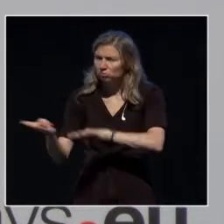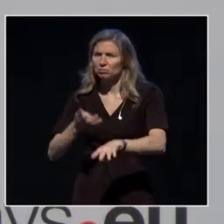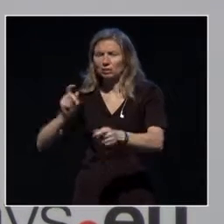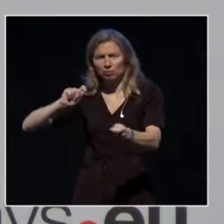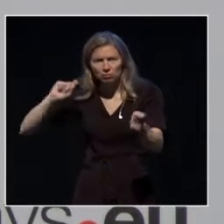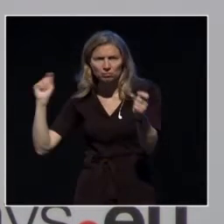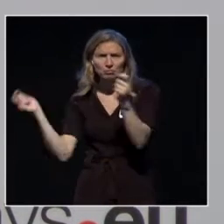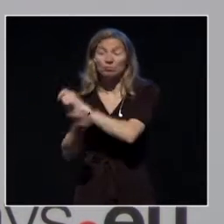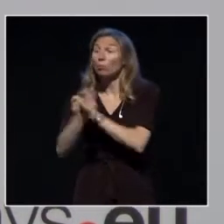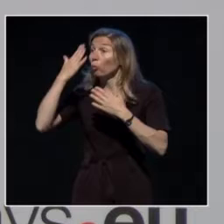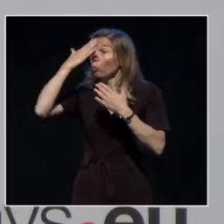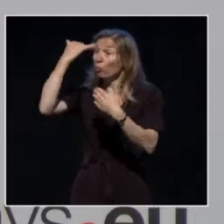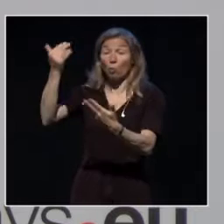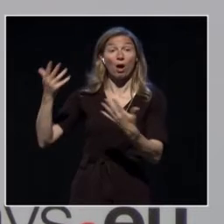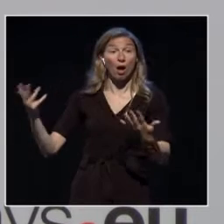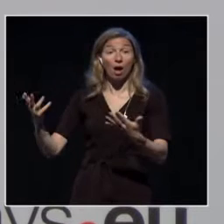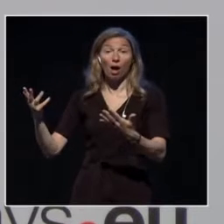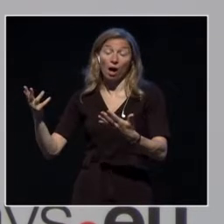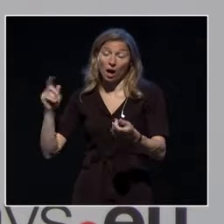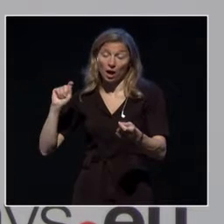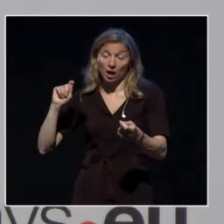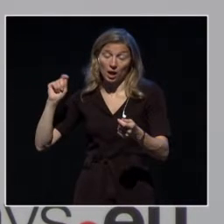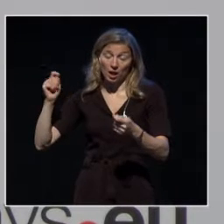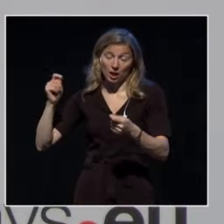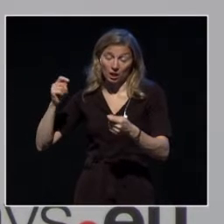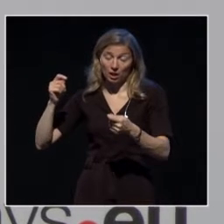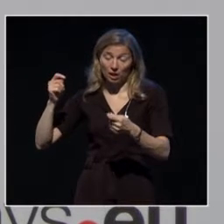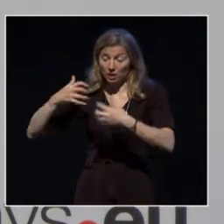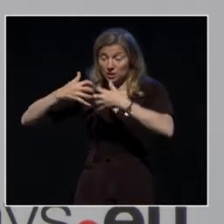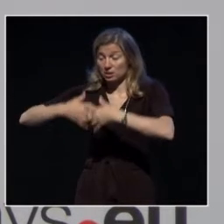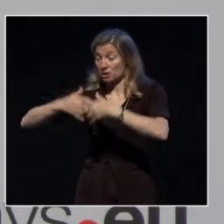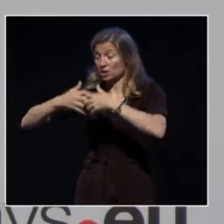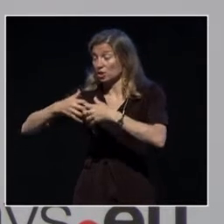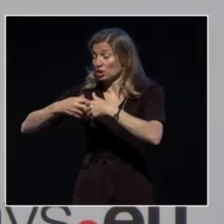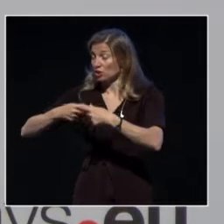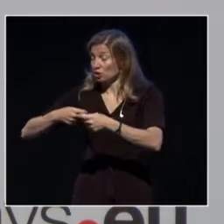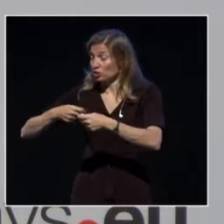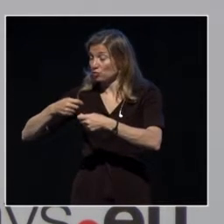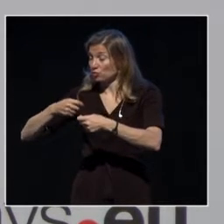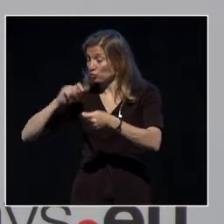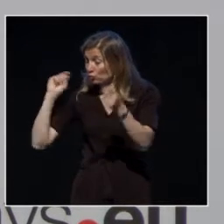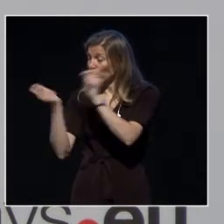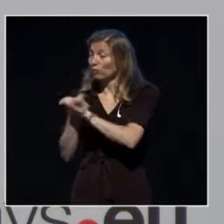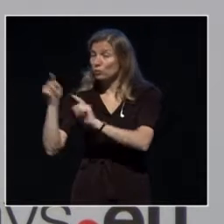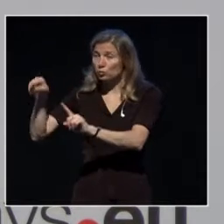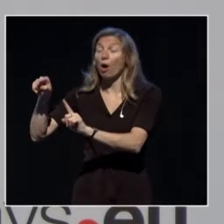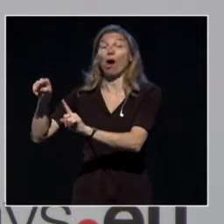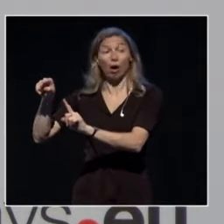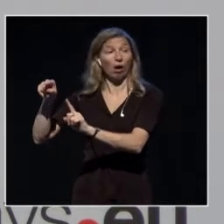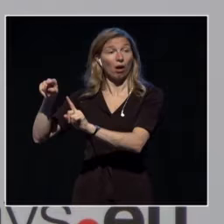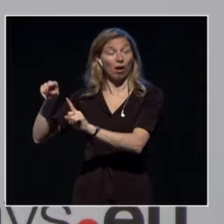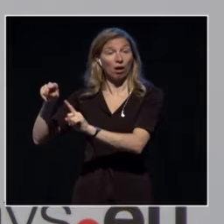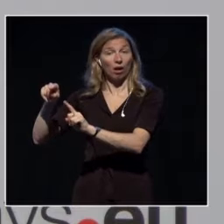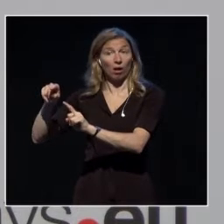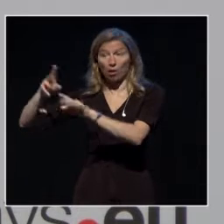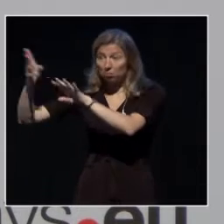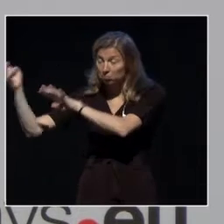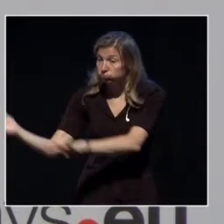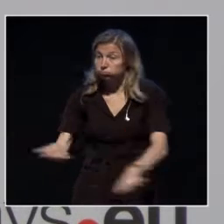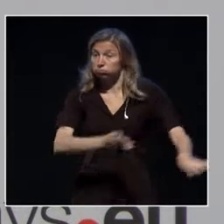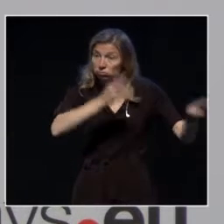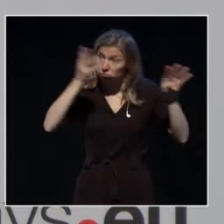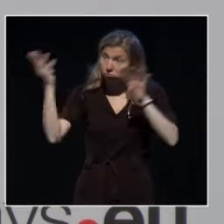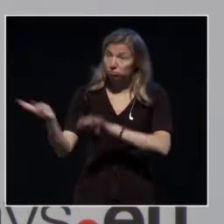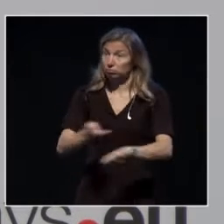the Industrial Revolution and the capacity to benefit from massive economies